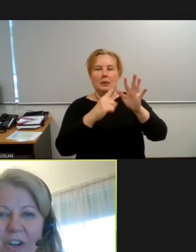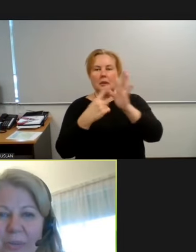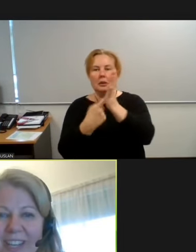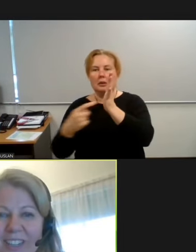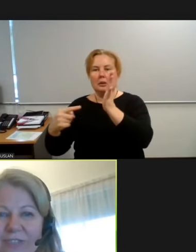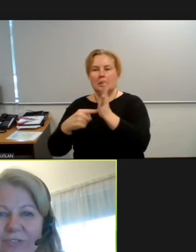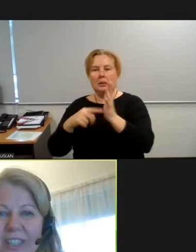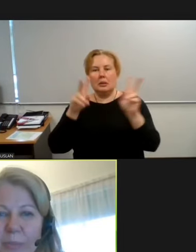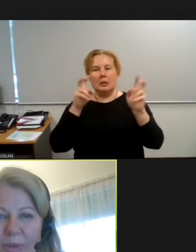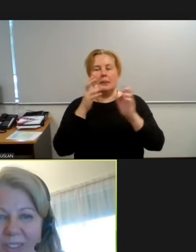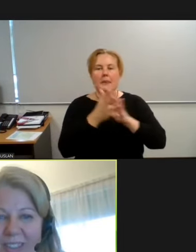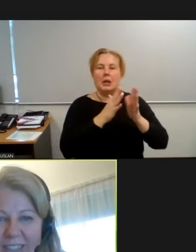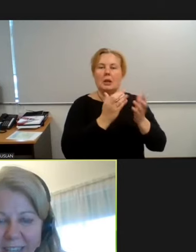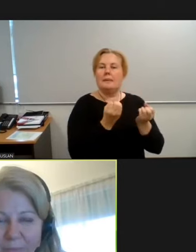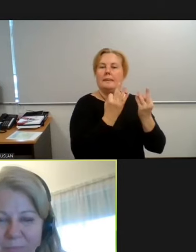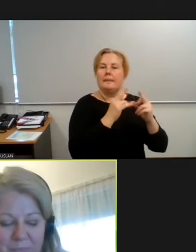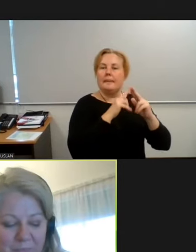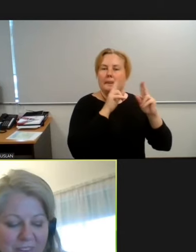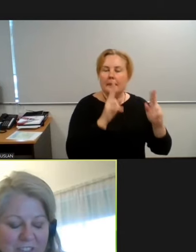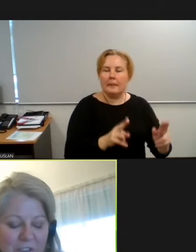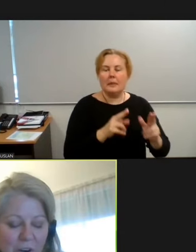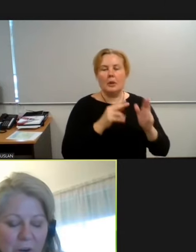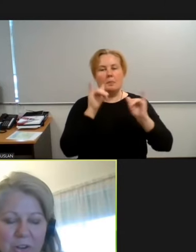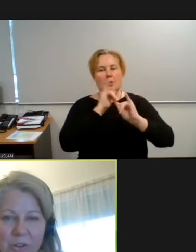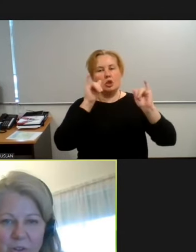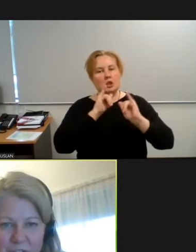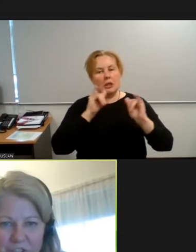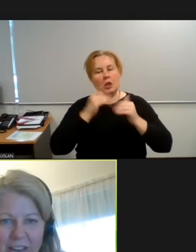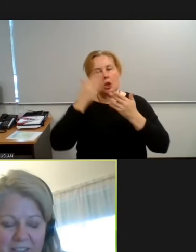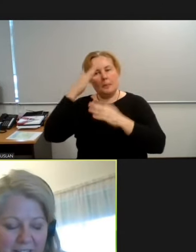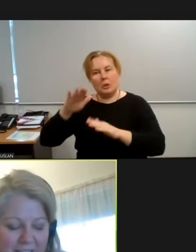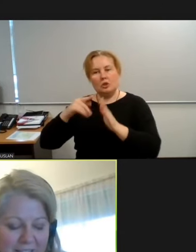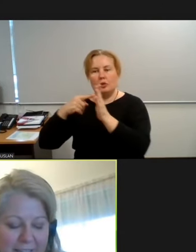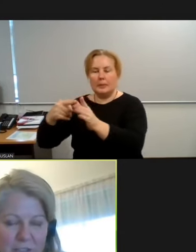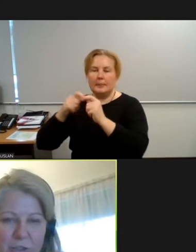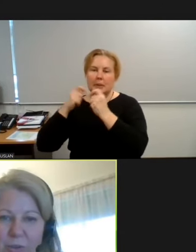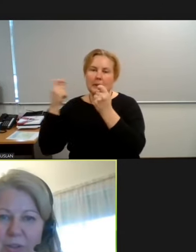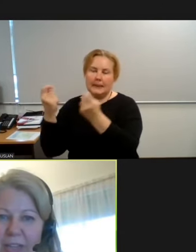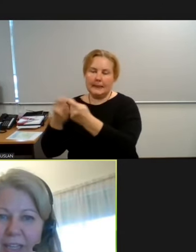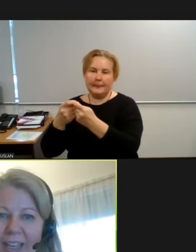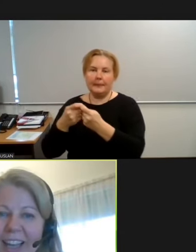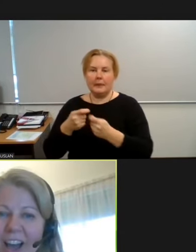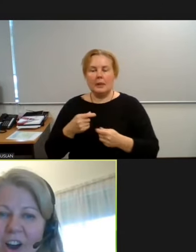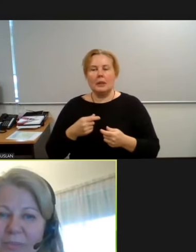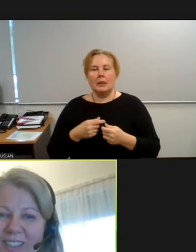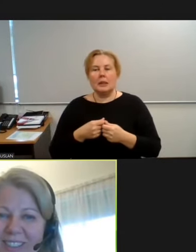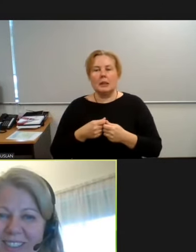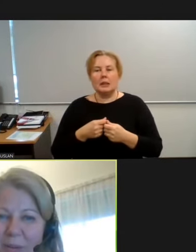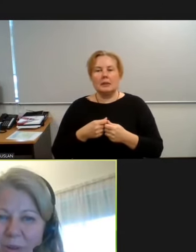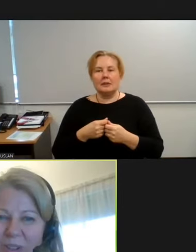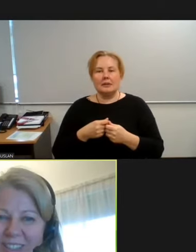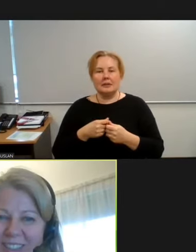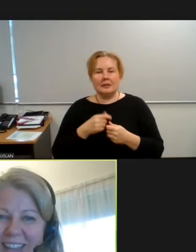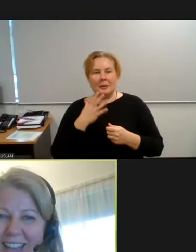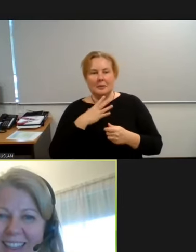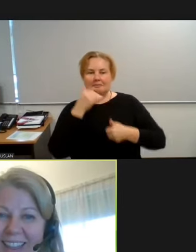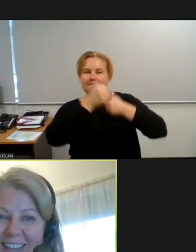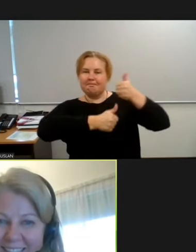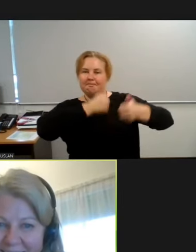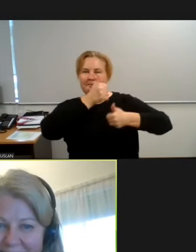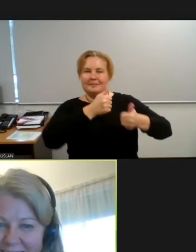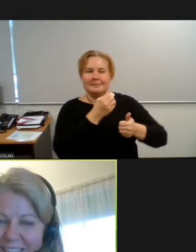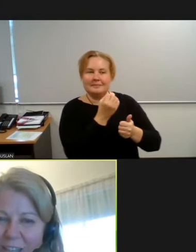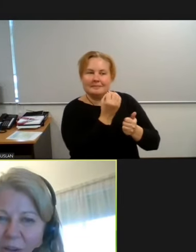Emergency Accommodation Response Team. So huge shout out there to the homelessness networkers and